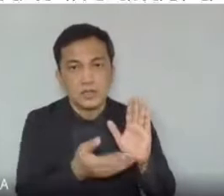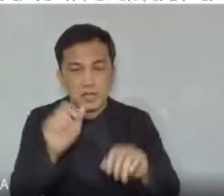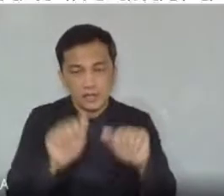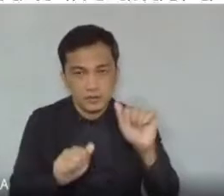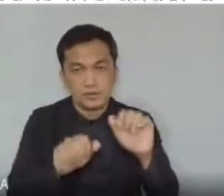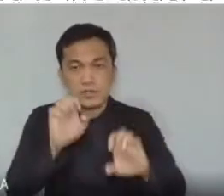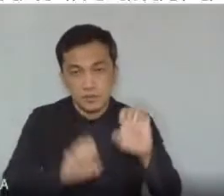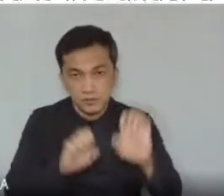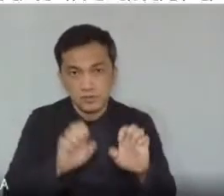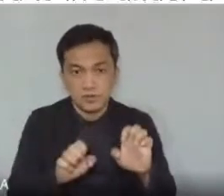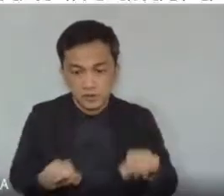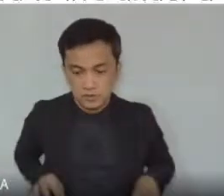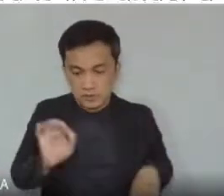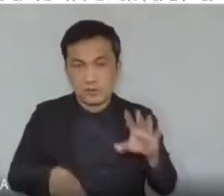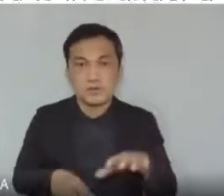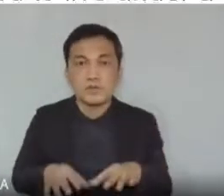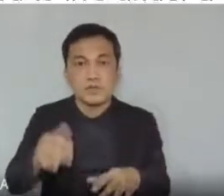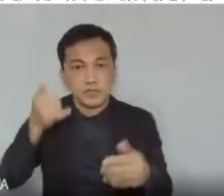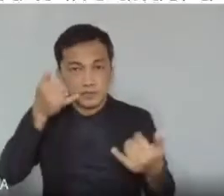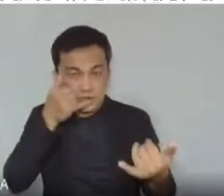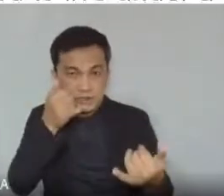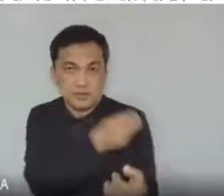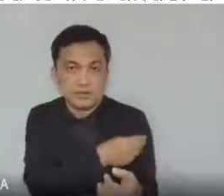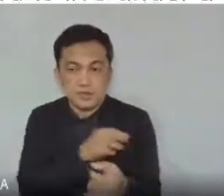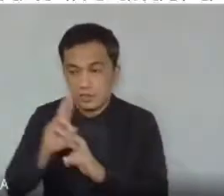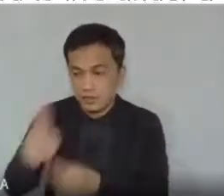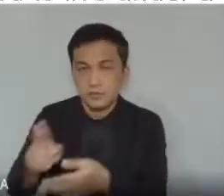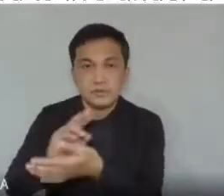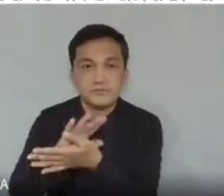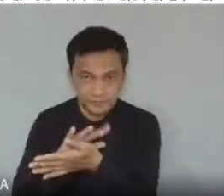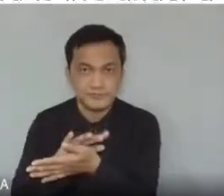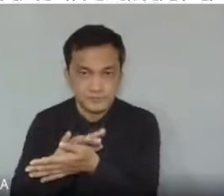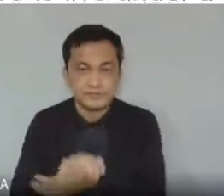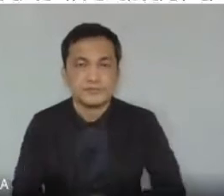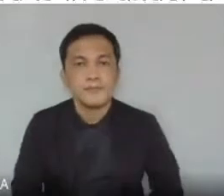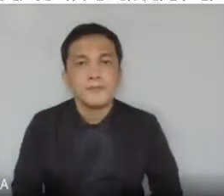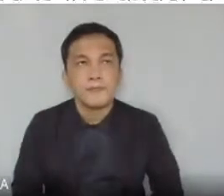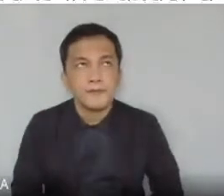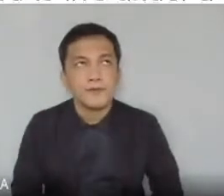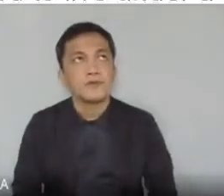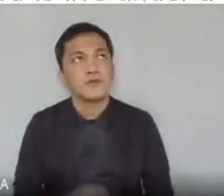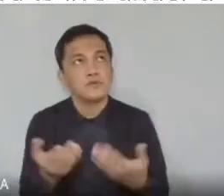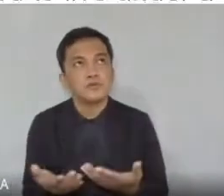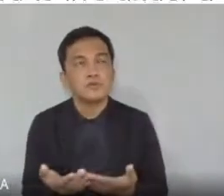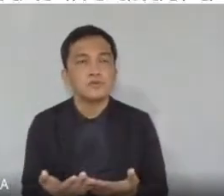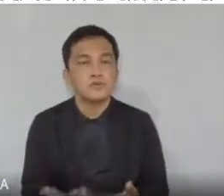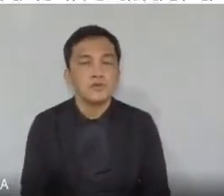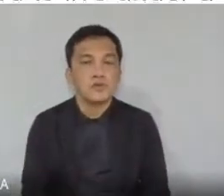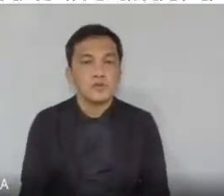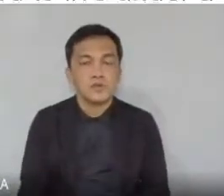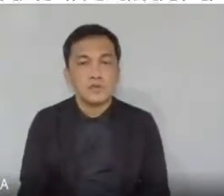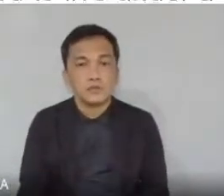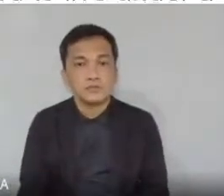transmission? How has it figured out in detecting, testing, tracing, isolating, and treating